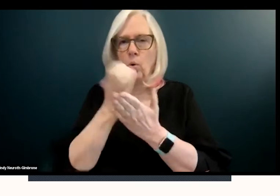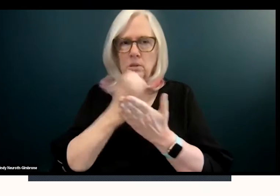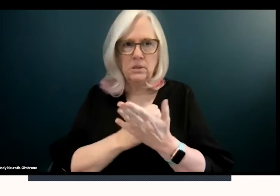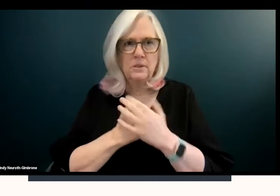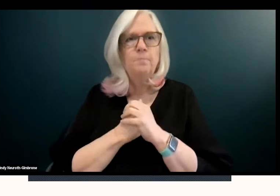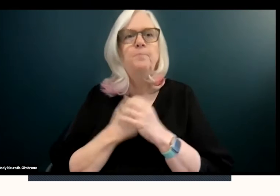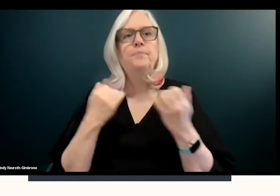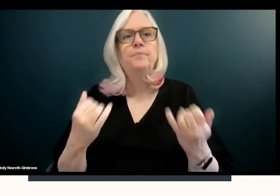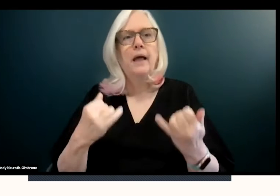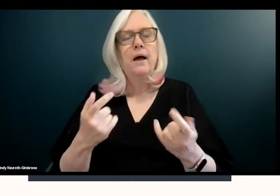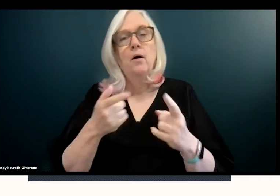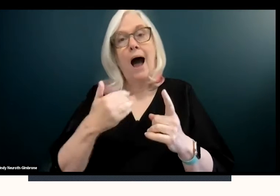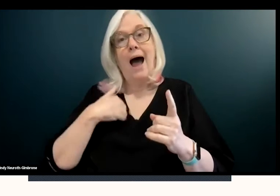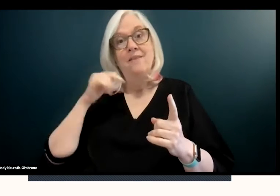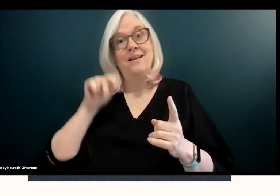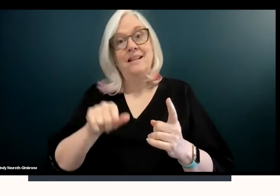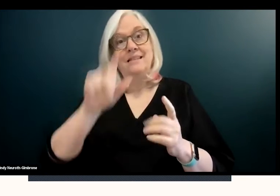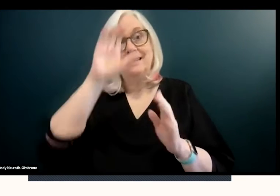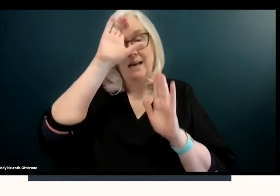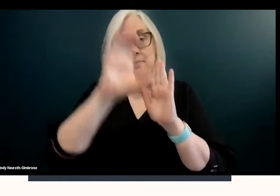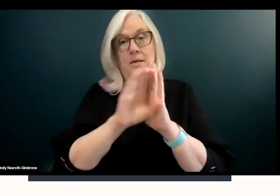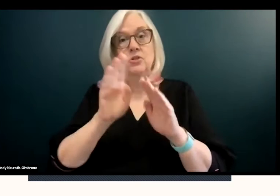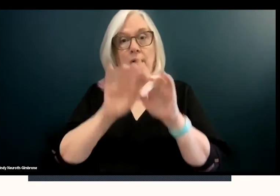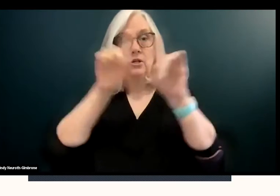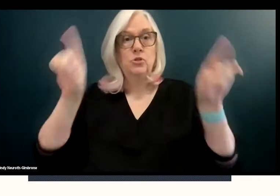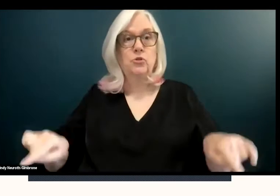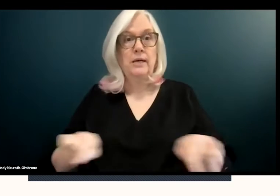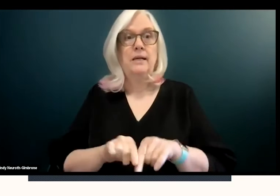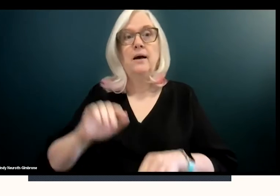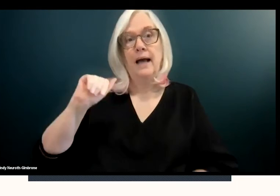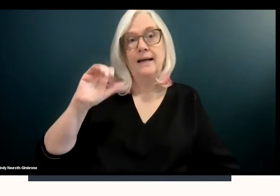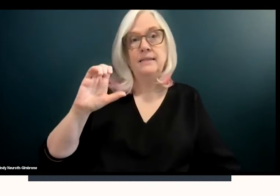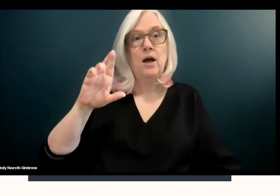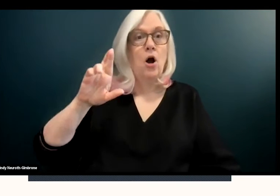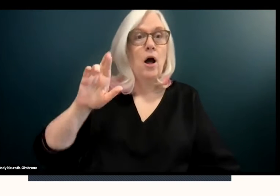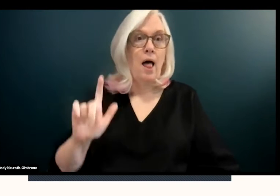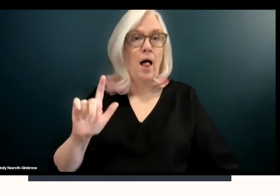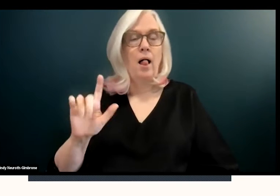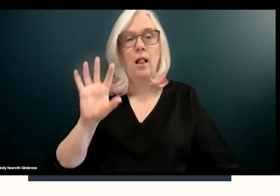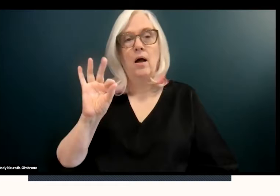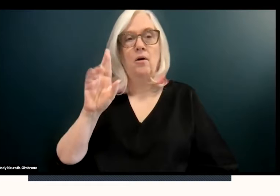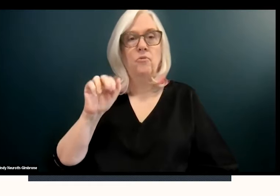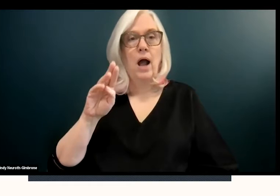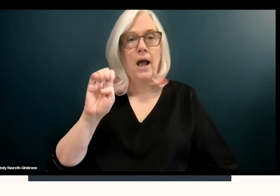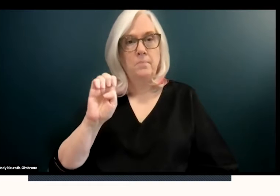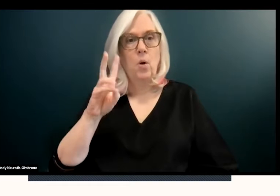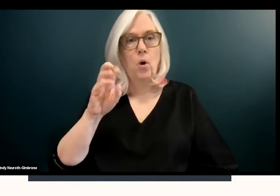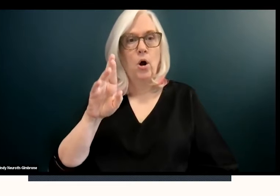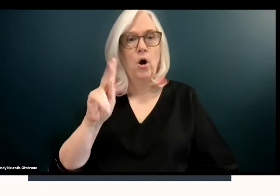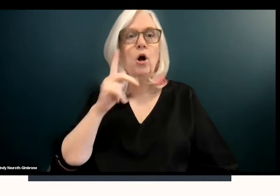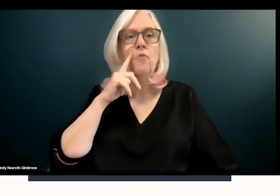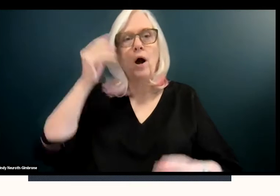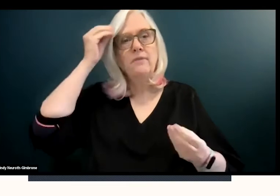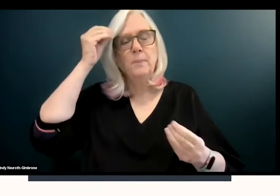All right, so I have this image on the screen right now, the ACRL Framework for Information Literacy for Higher Education.